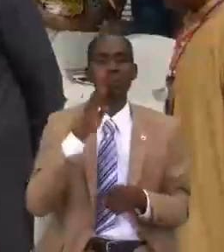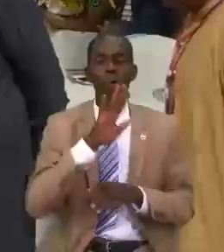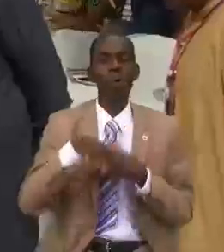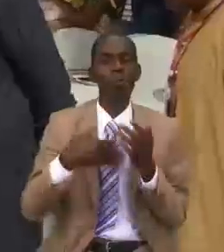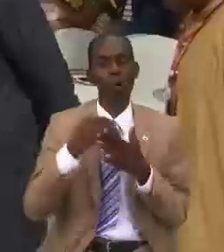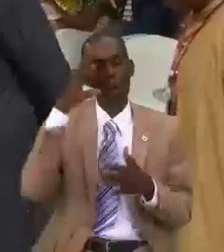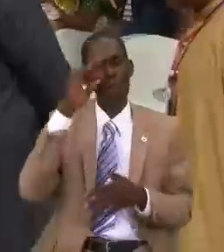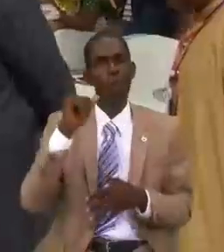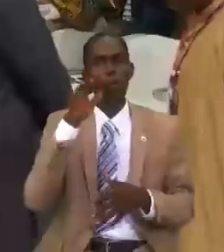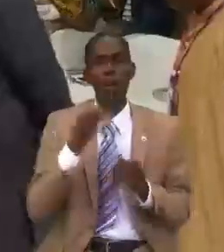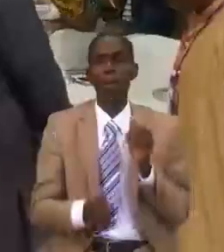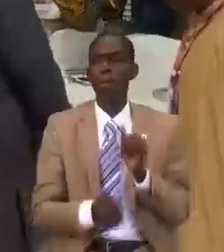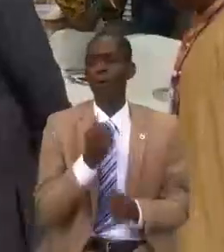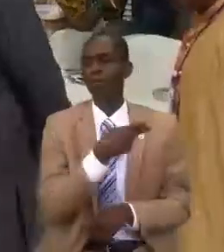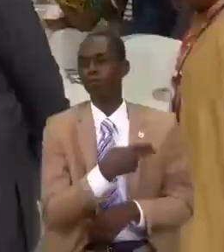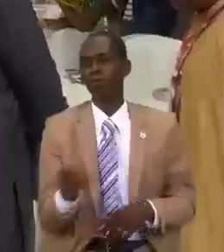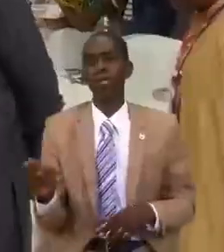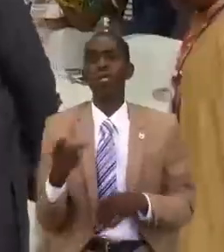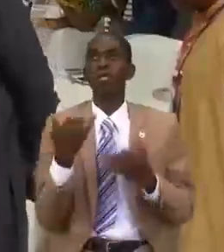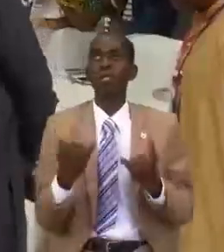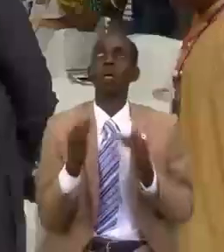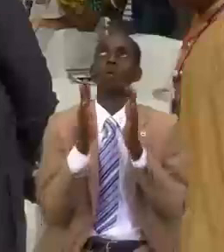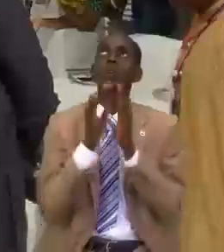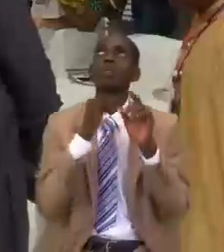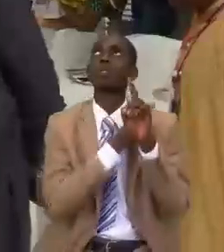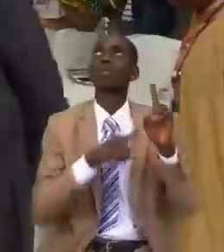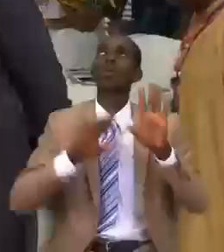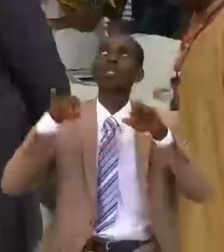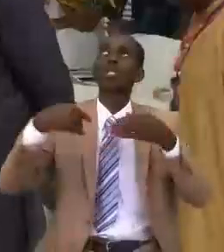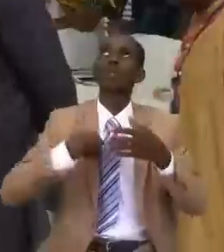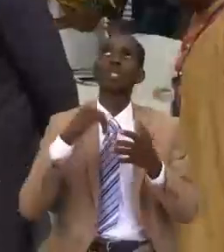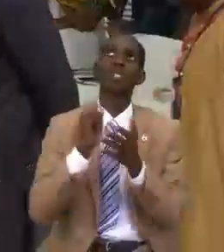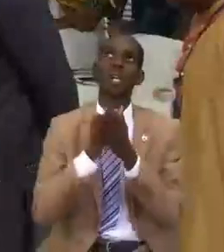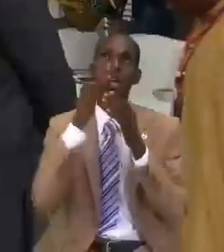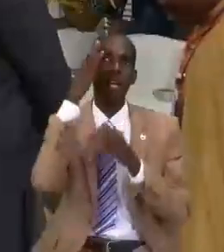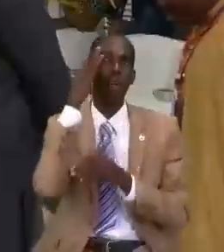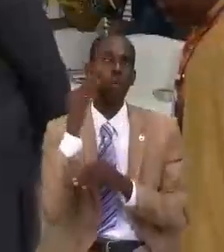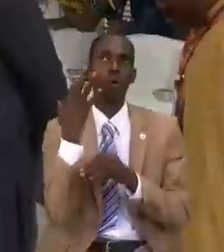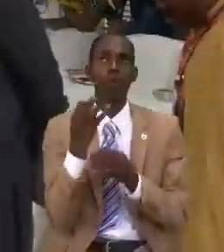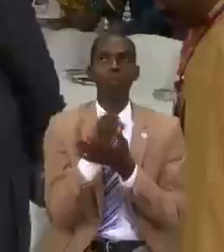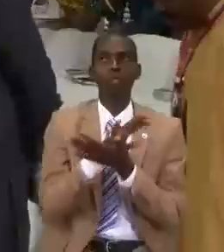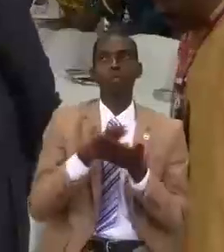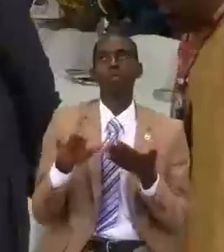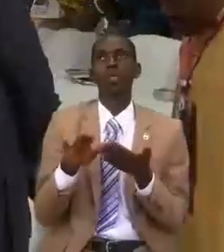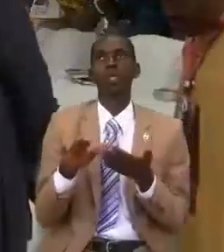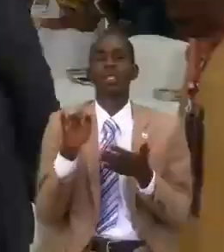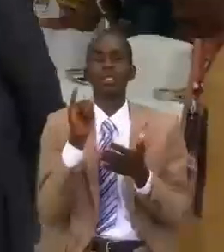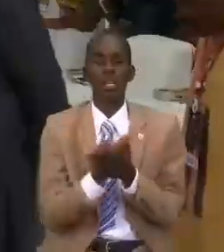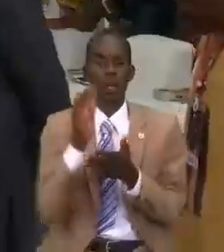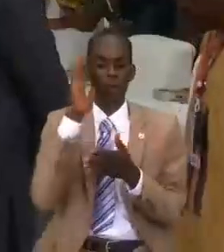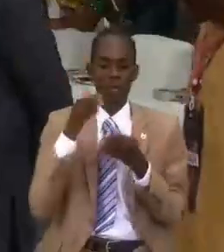give me that experience of sanctification that will lead me to heaven. Give me